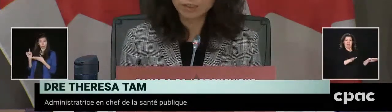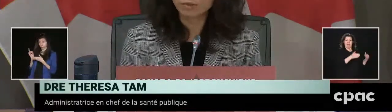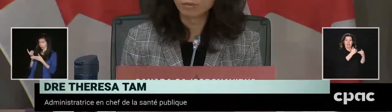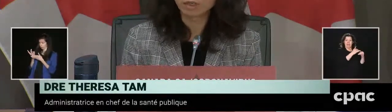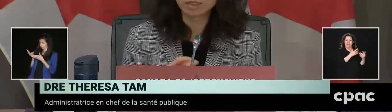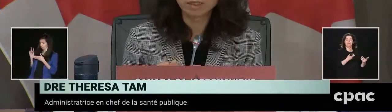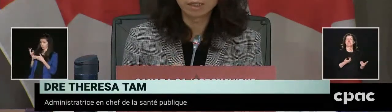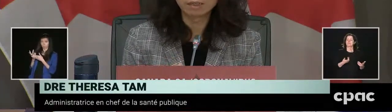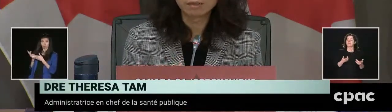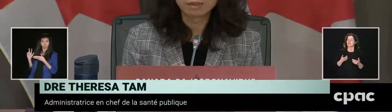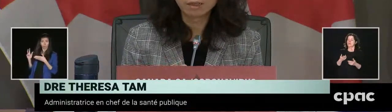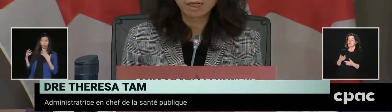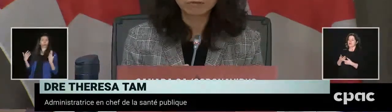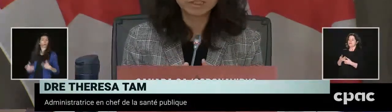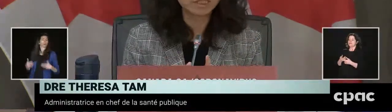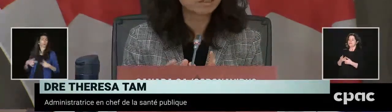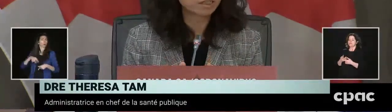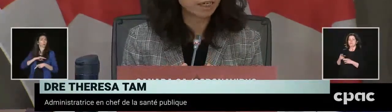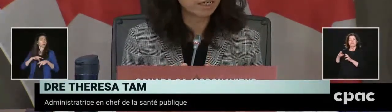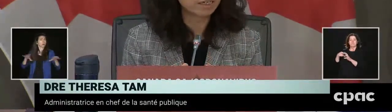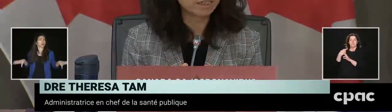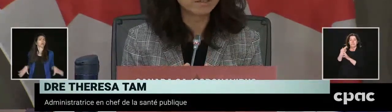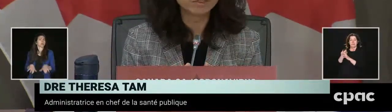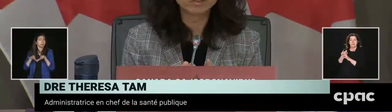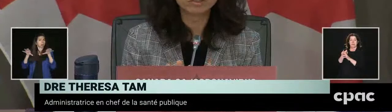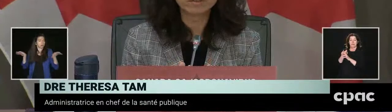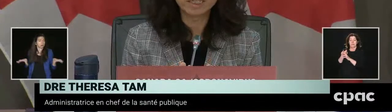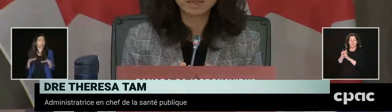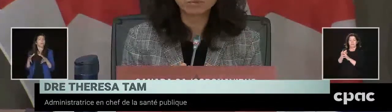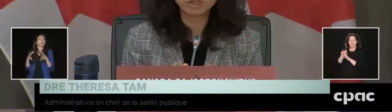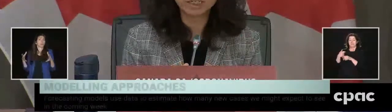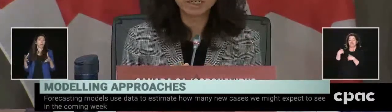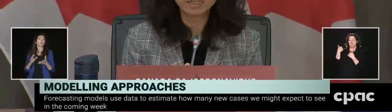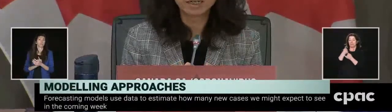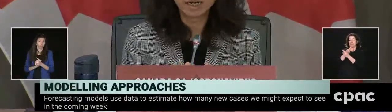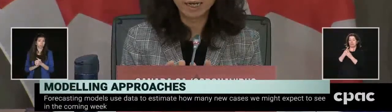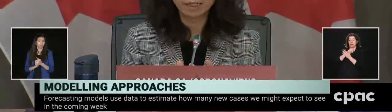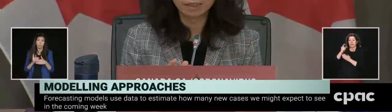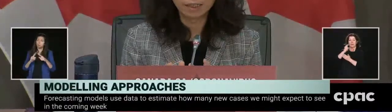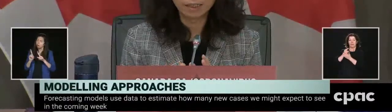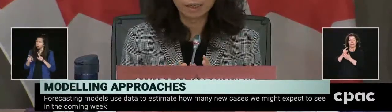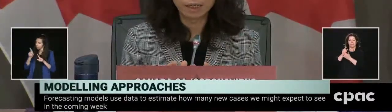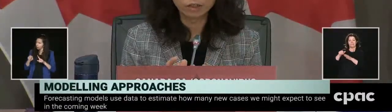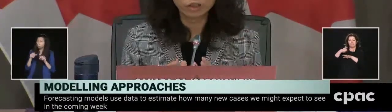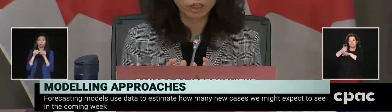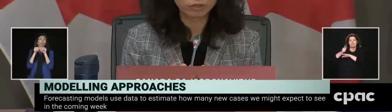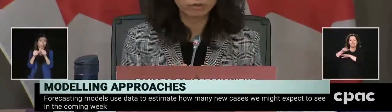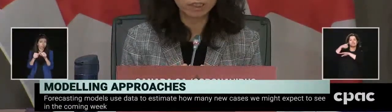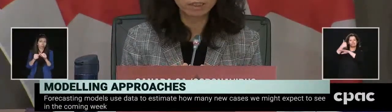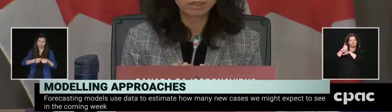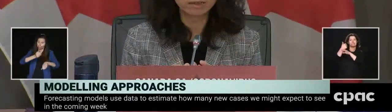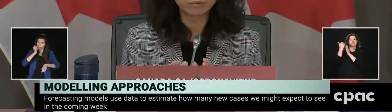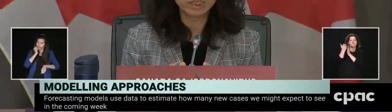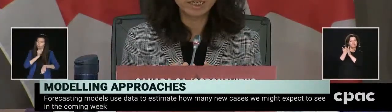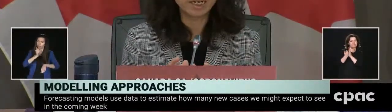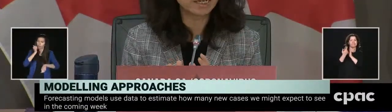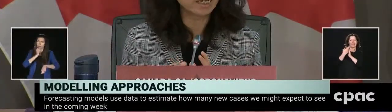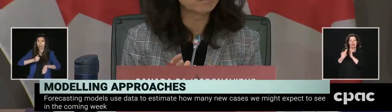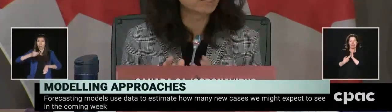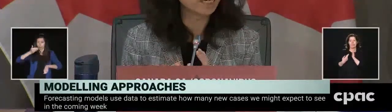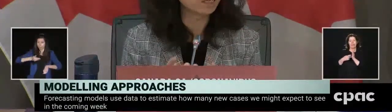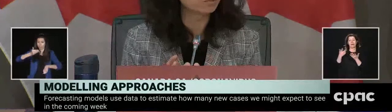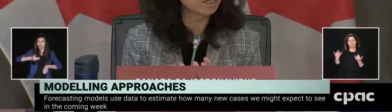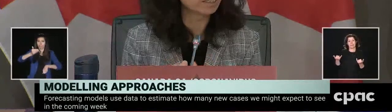we would need to monitor every single day the evolution of the outbreak and the trajectory so that